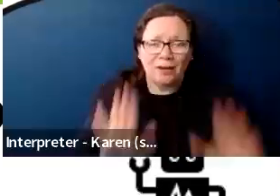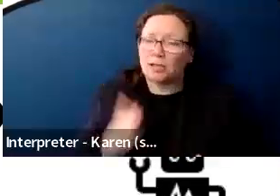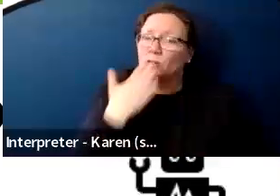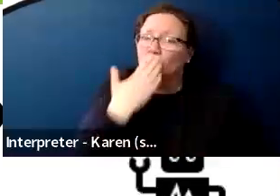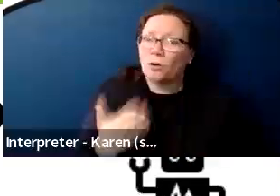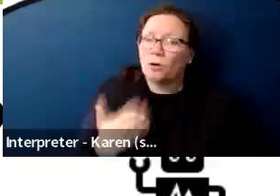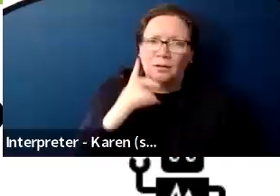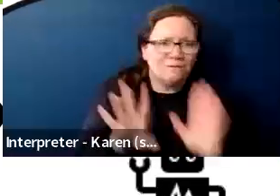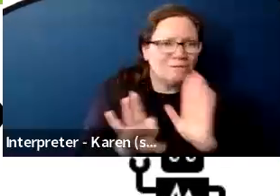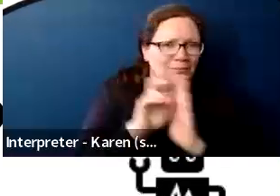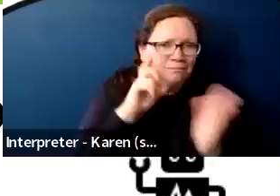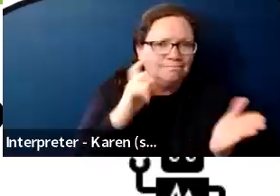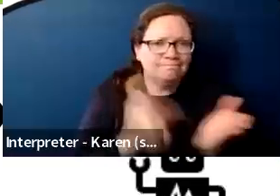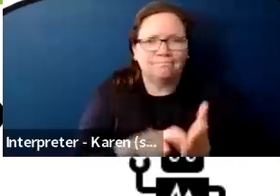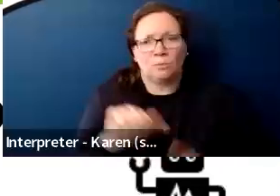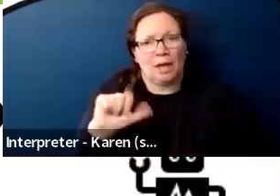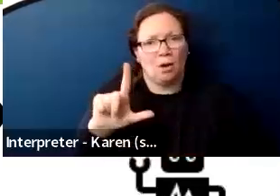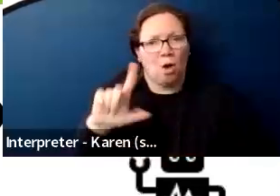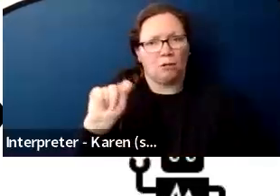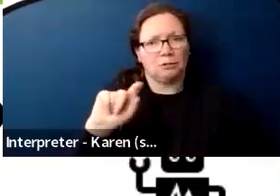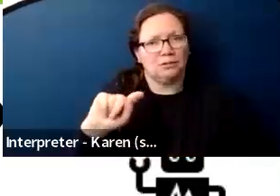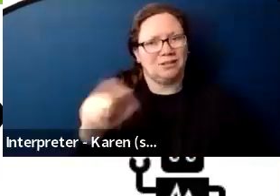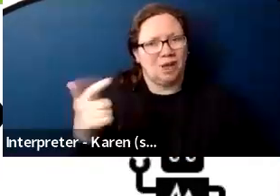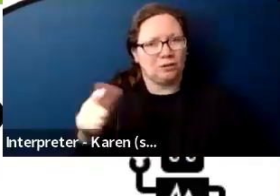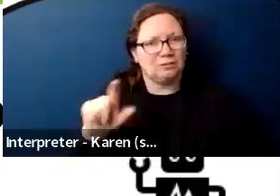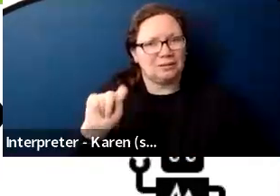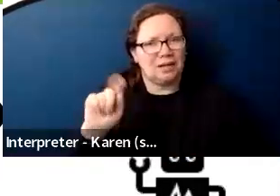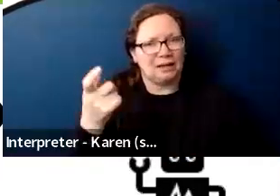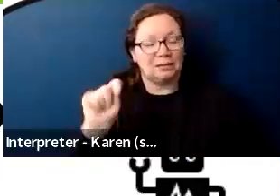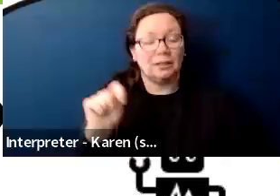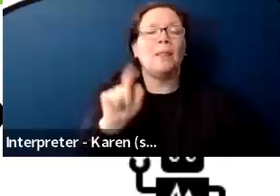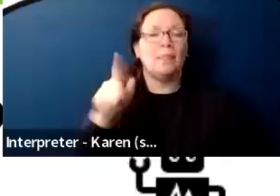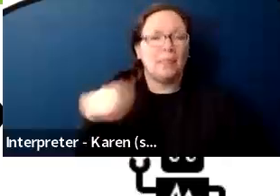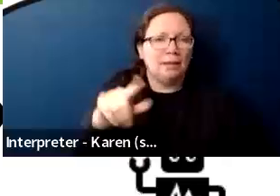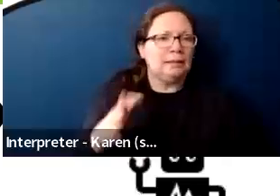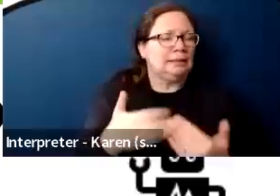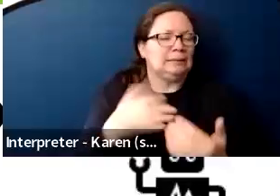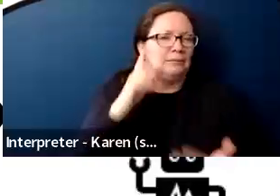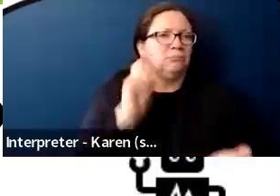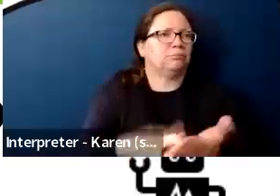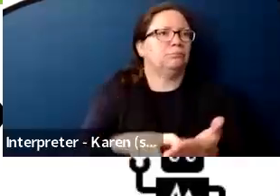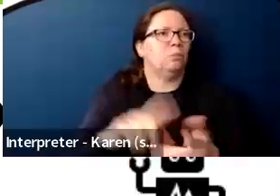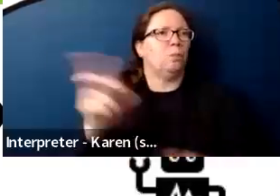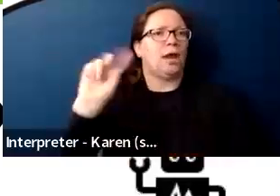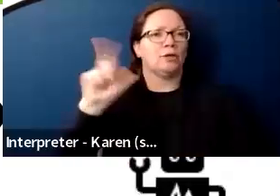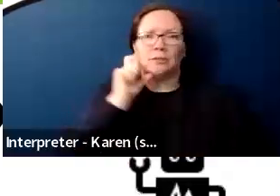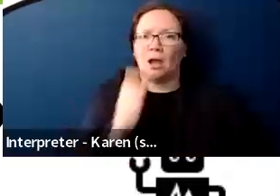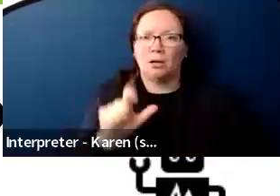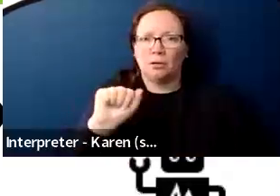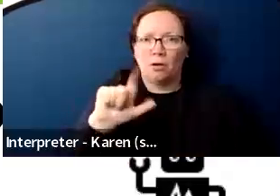finding that alt text is a good example. It can find when there isn't alt text, but it still takes a